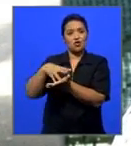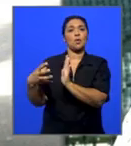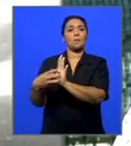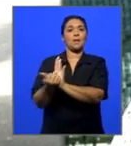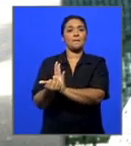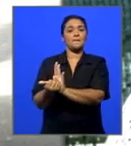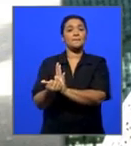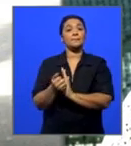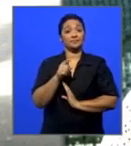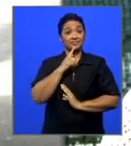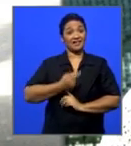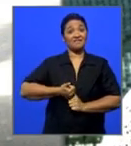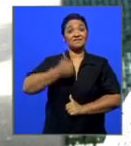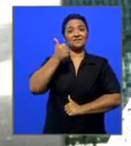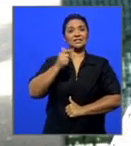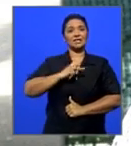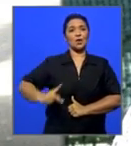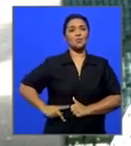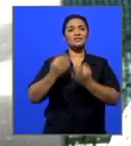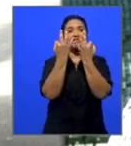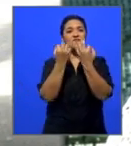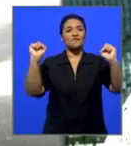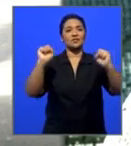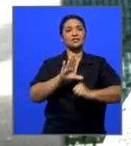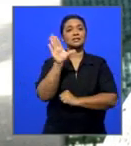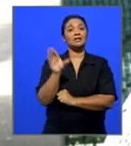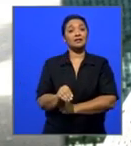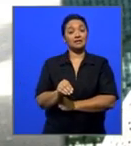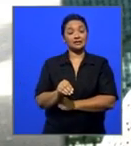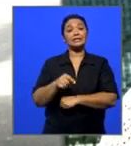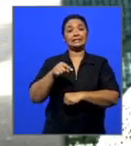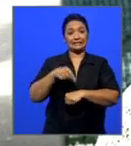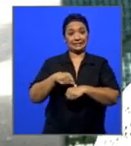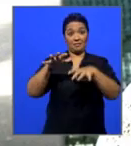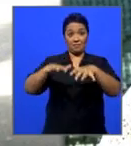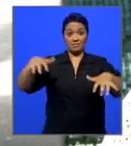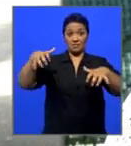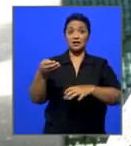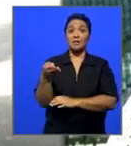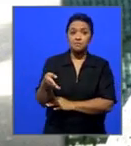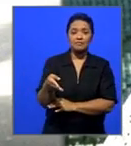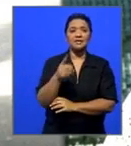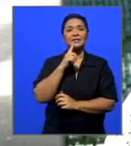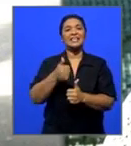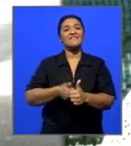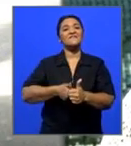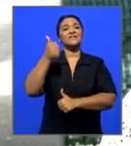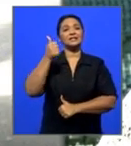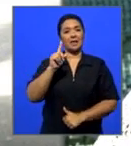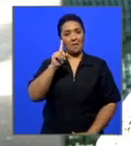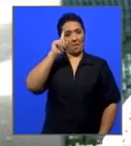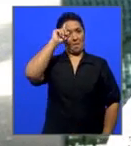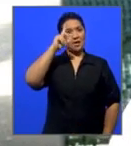democratic president, as he was the president in the parliament, he was the first black